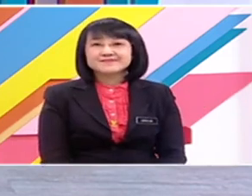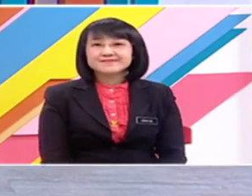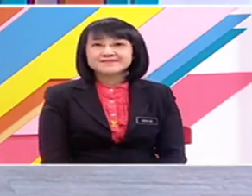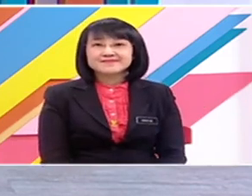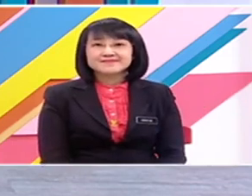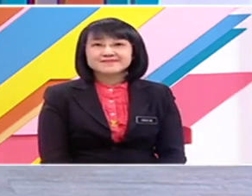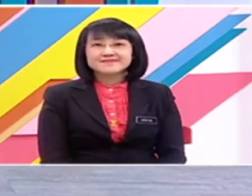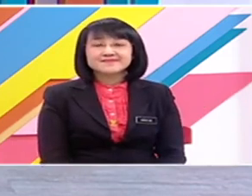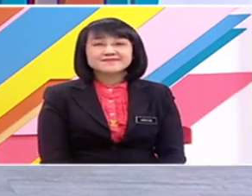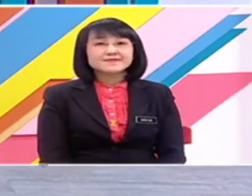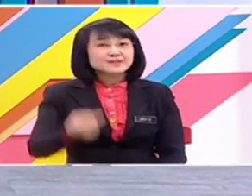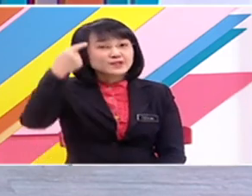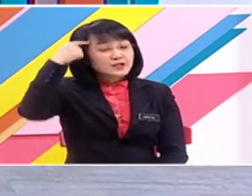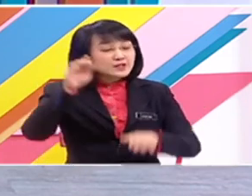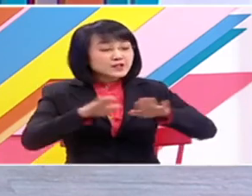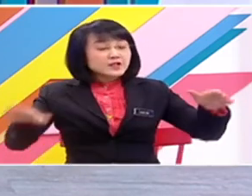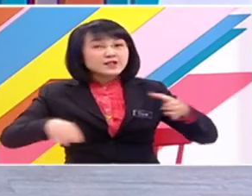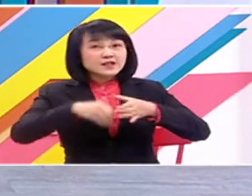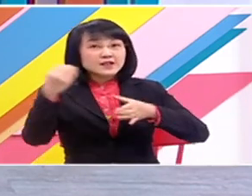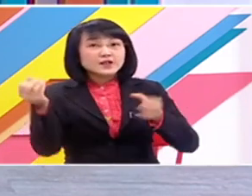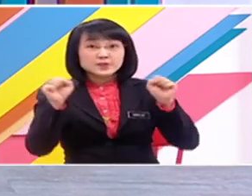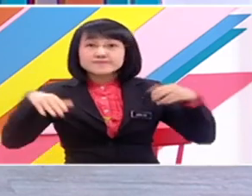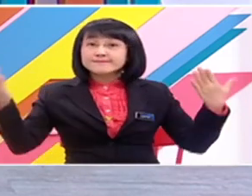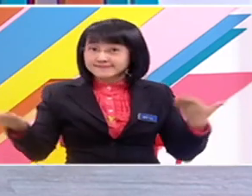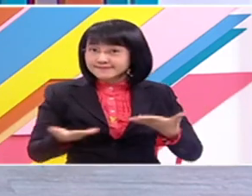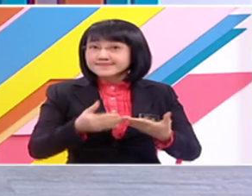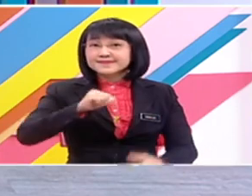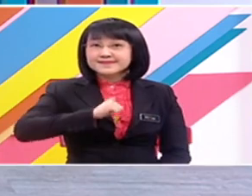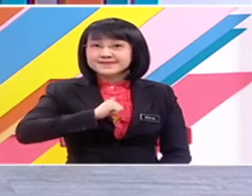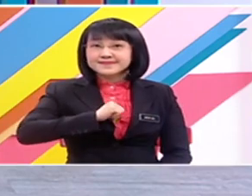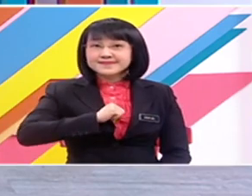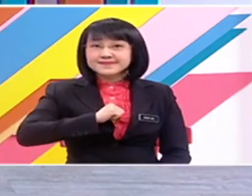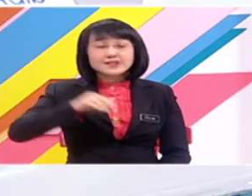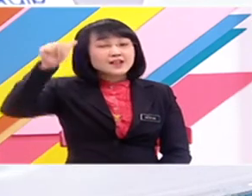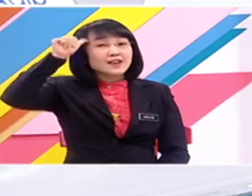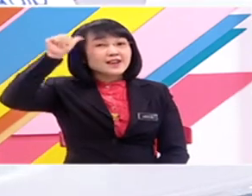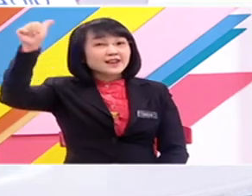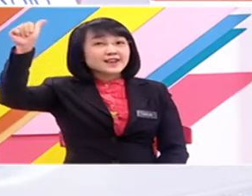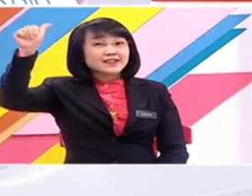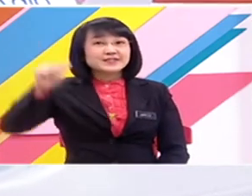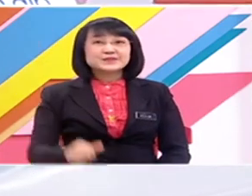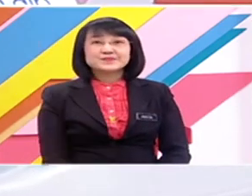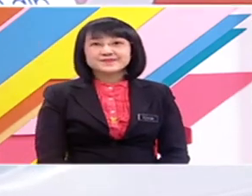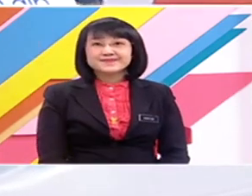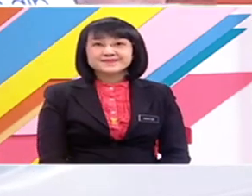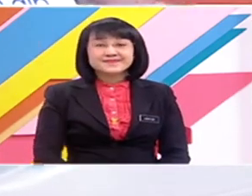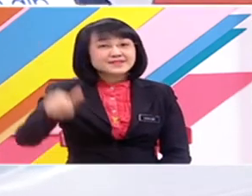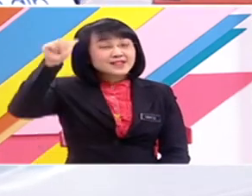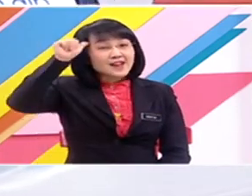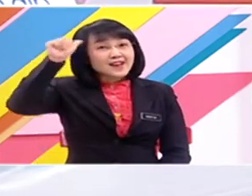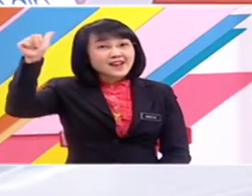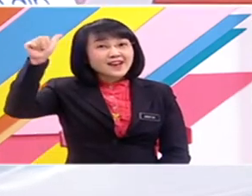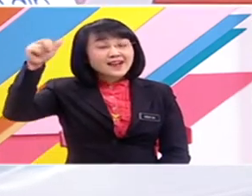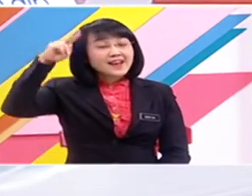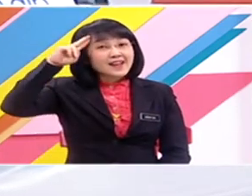for the kids out there, maybe you can introduce yourself a bit. Alright, okay. Hi, Assalamualaikum. Hi, Amna. Hi,